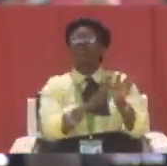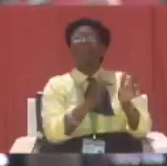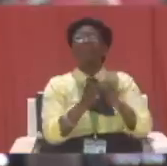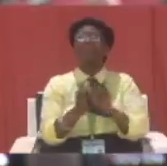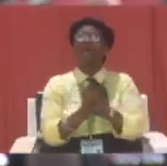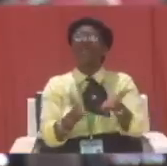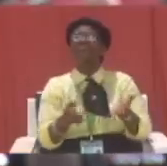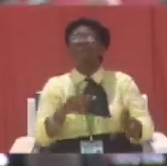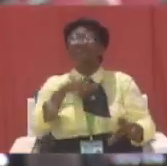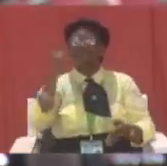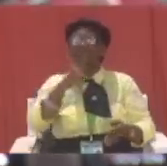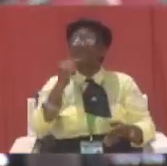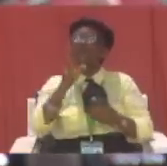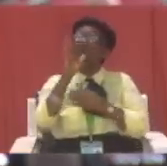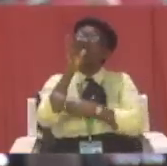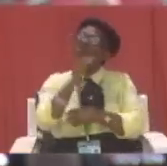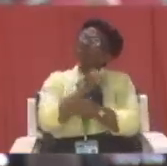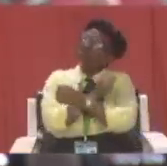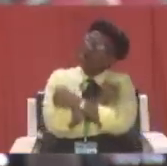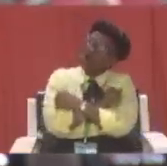I'm sure I've told you before,